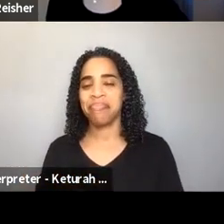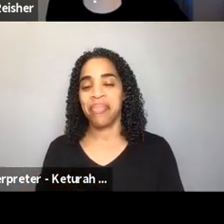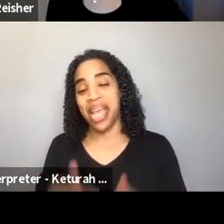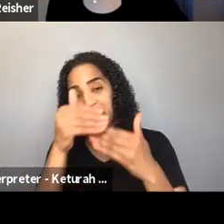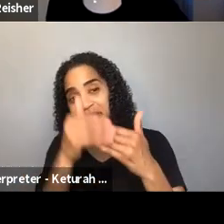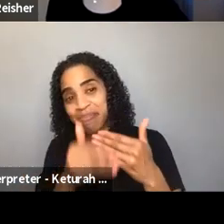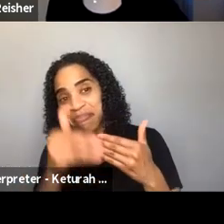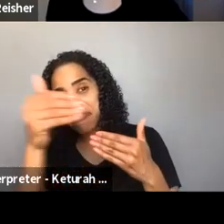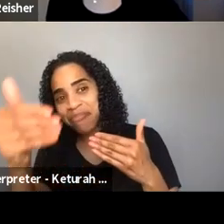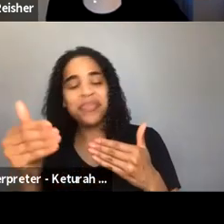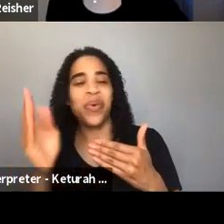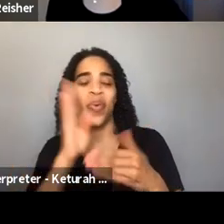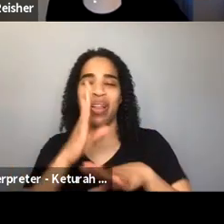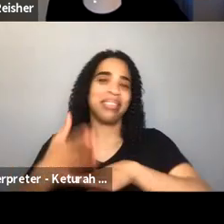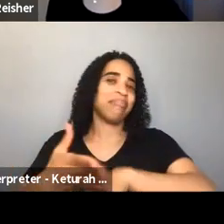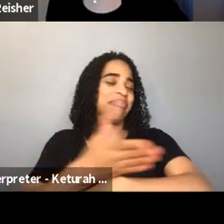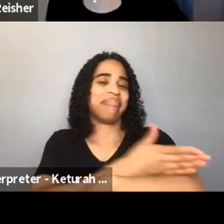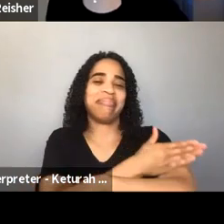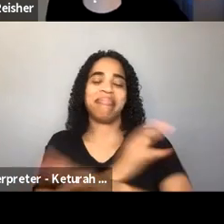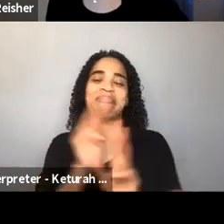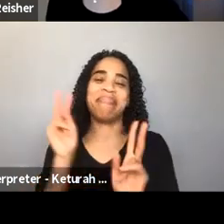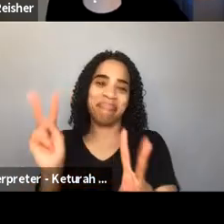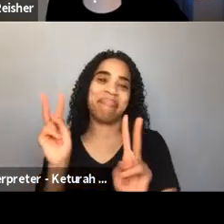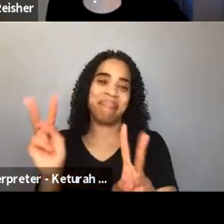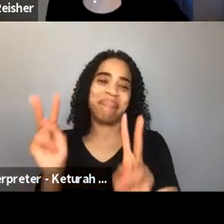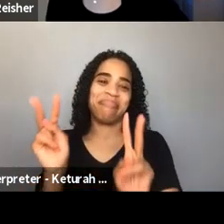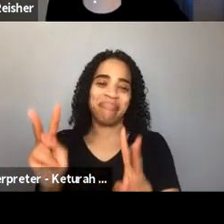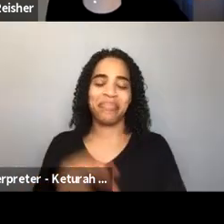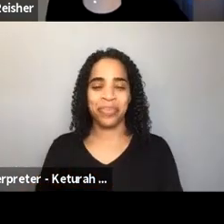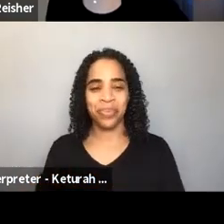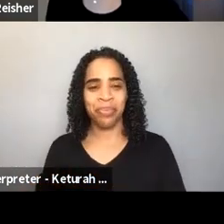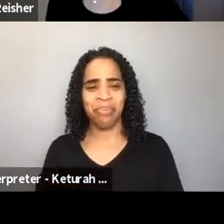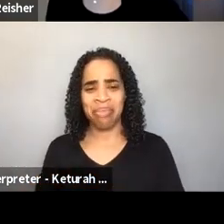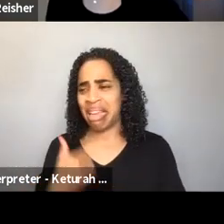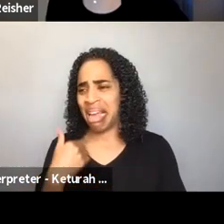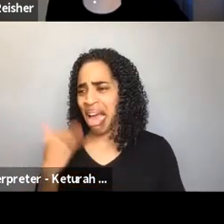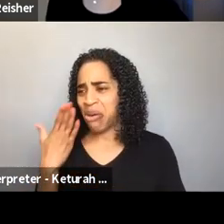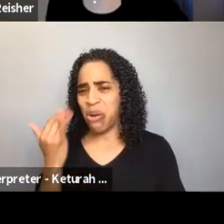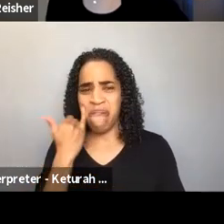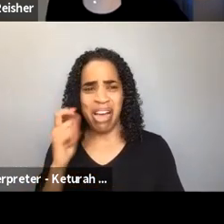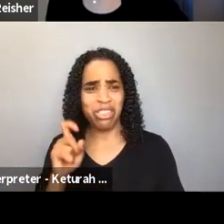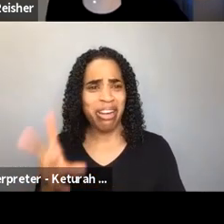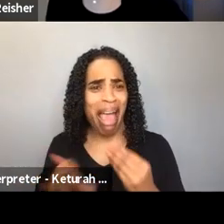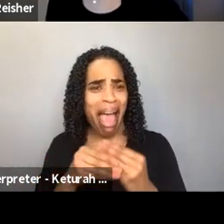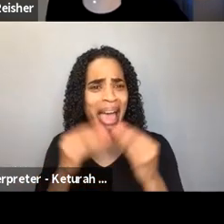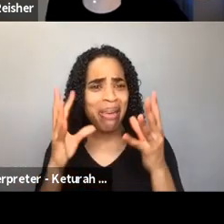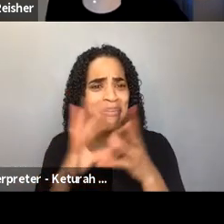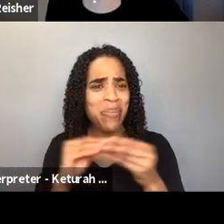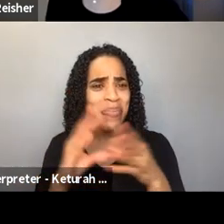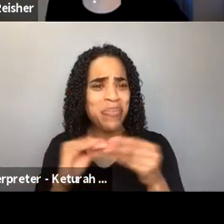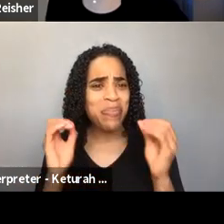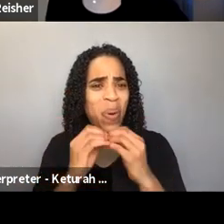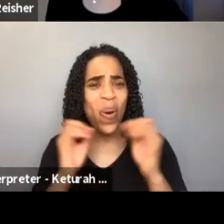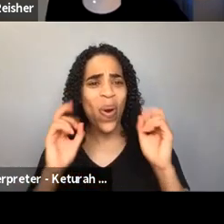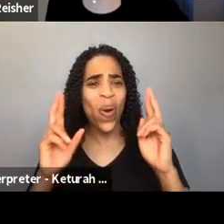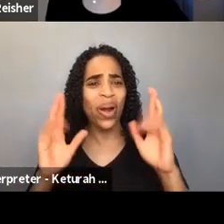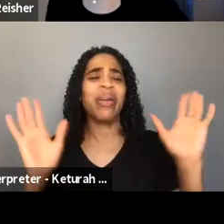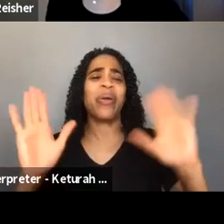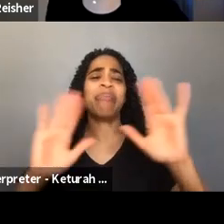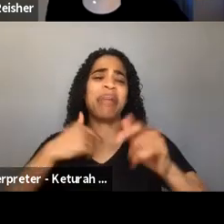are on the horizon. So I don't know what to add to that. So I'll stop